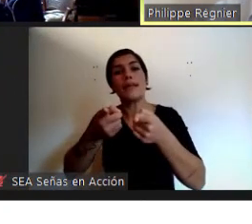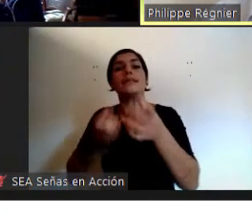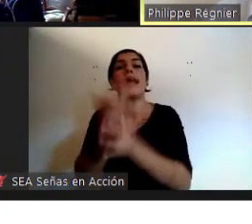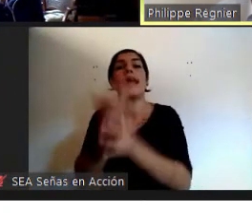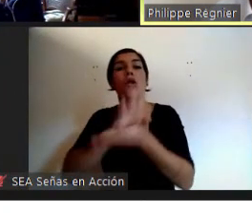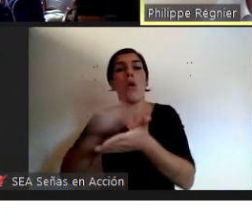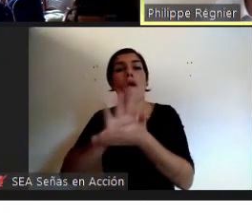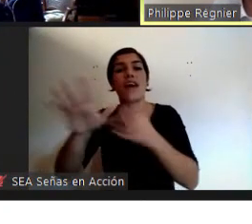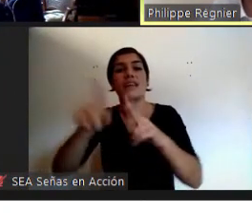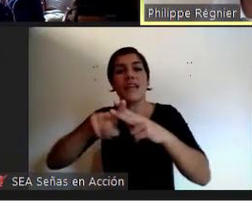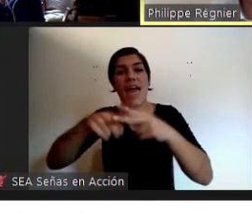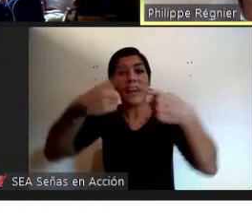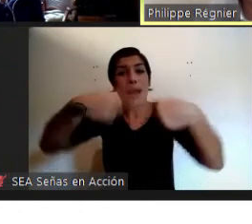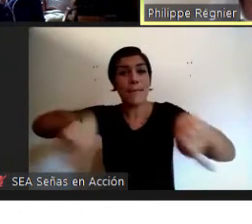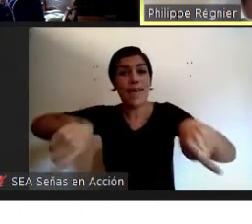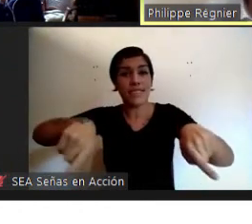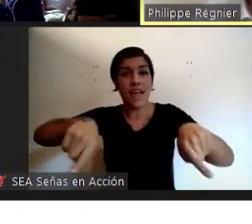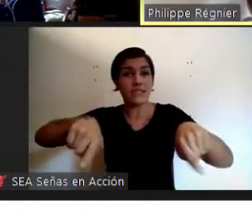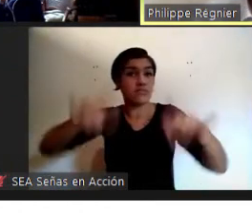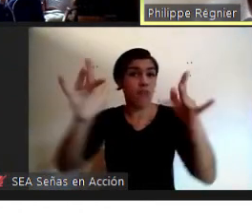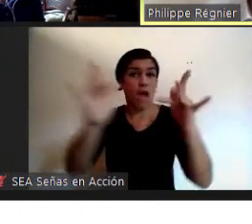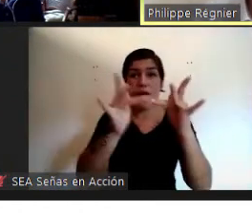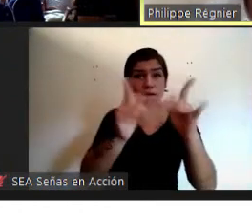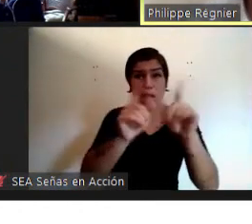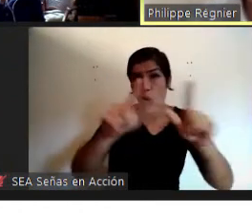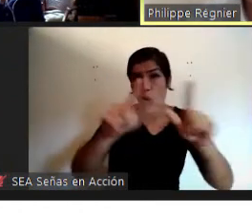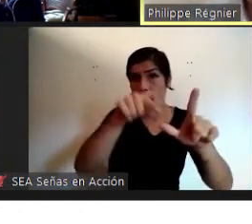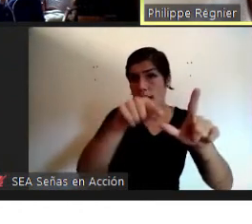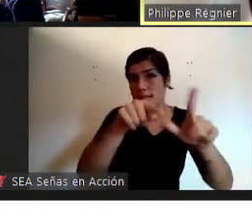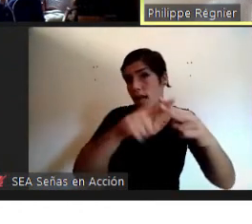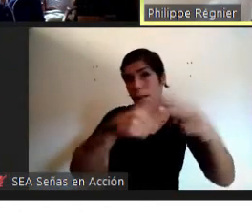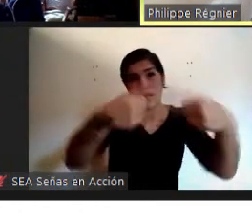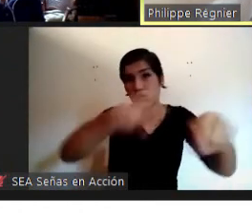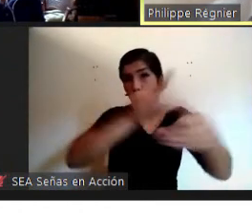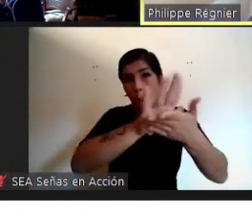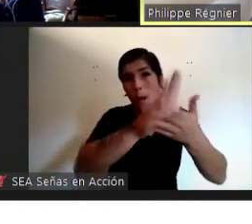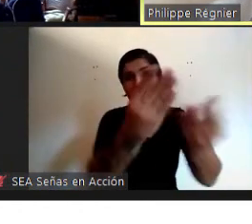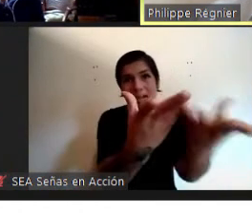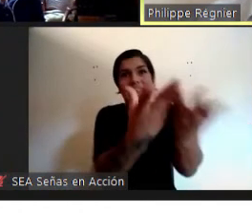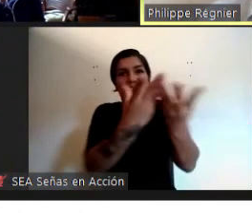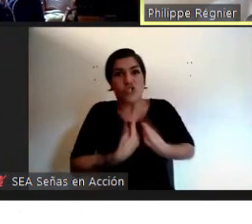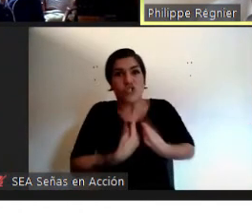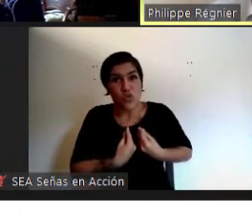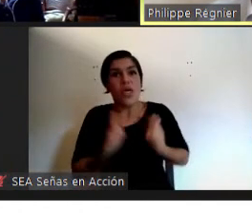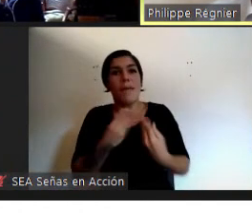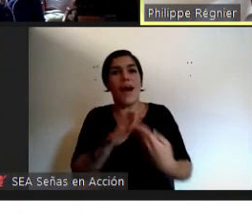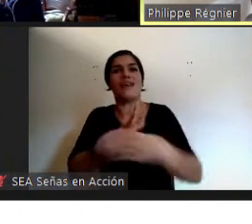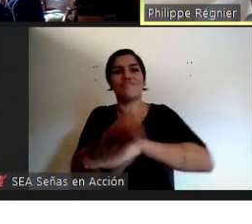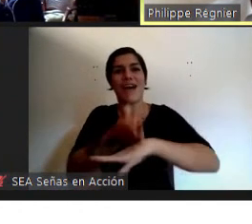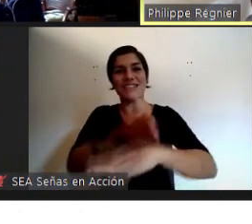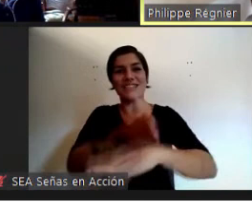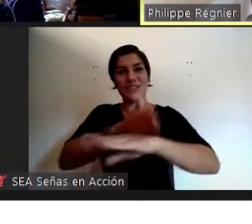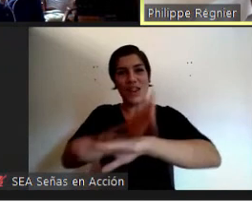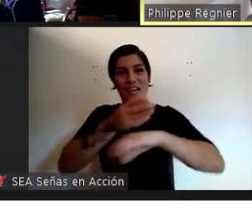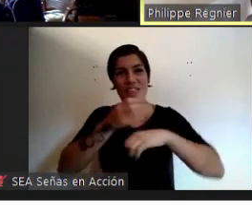tools in order to create access to culture, without a doubt.